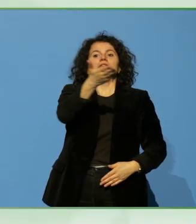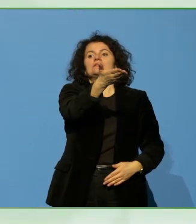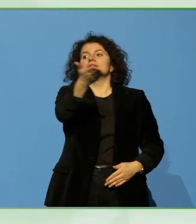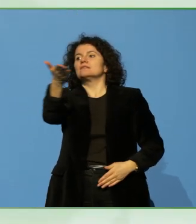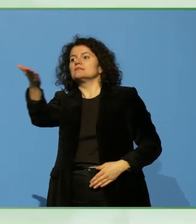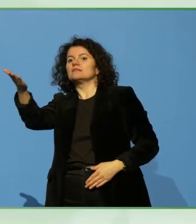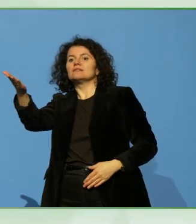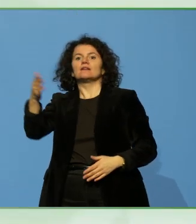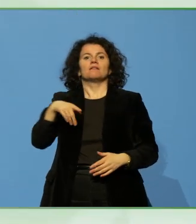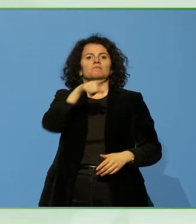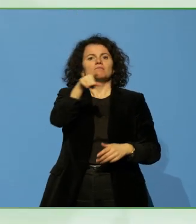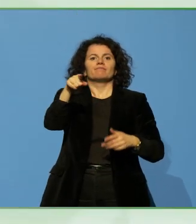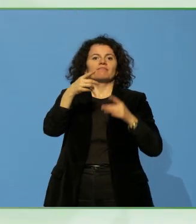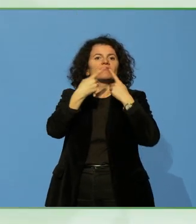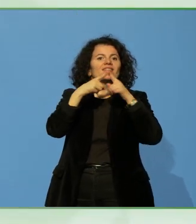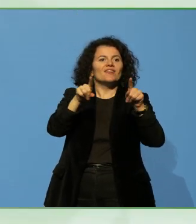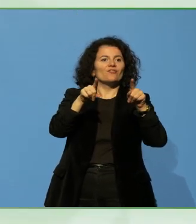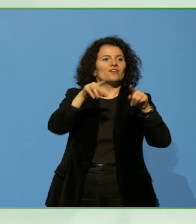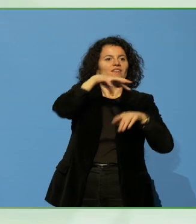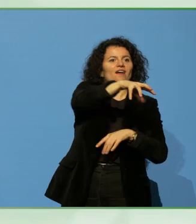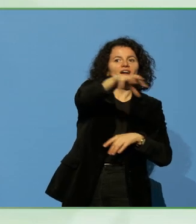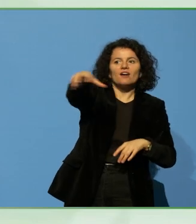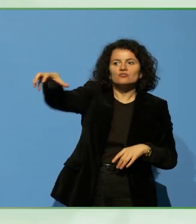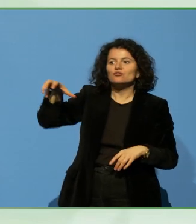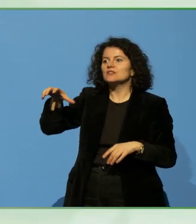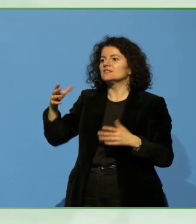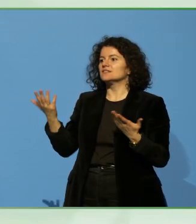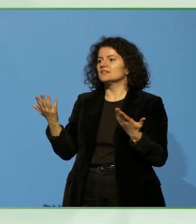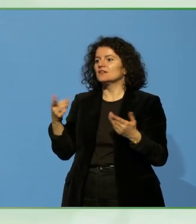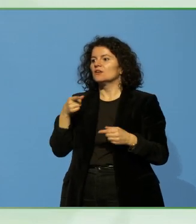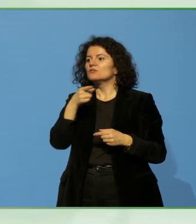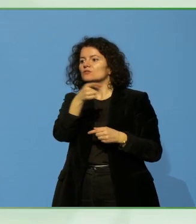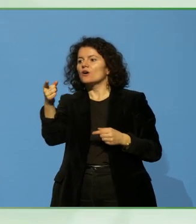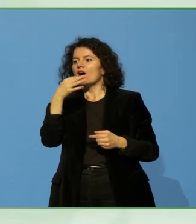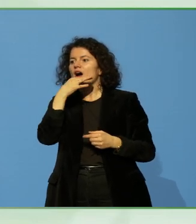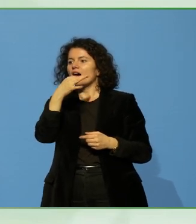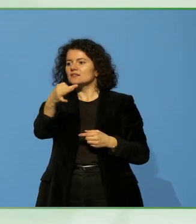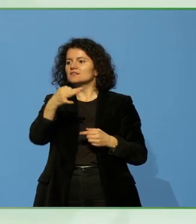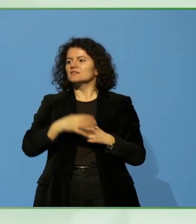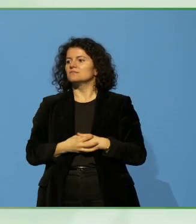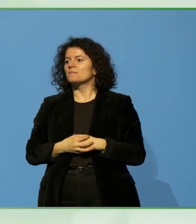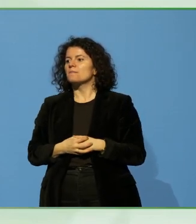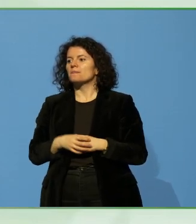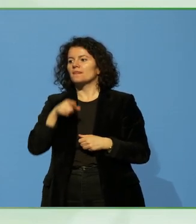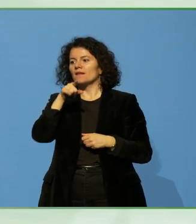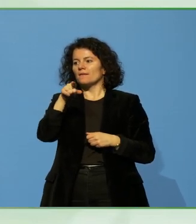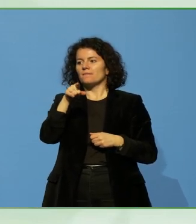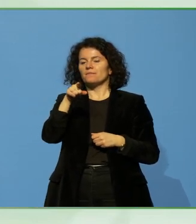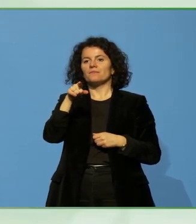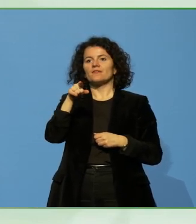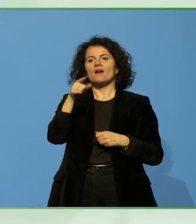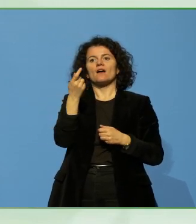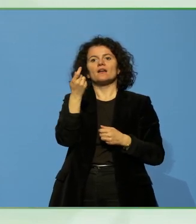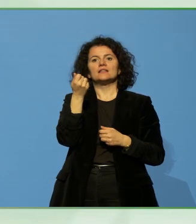different markets and countries. What would need to be true for you to use a digital euro? I think we've got a lady in the front.